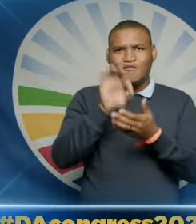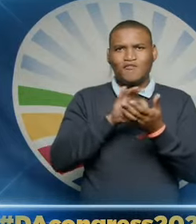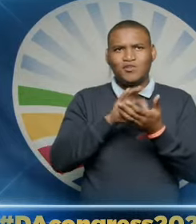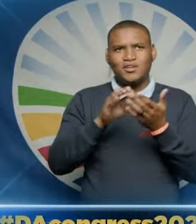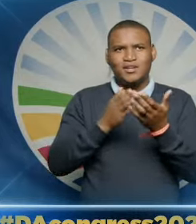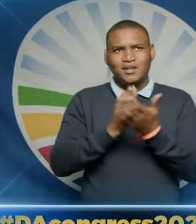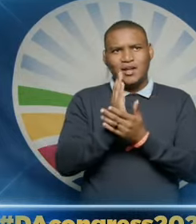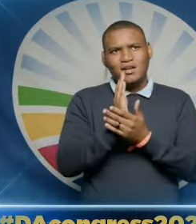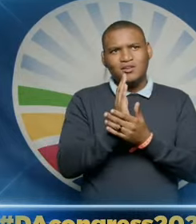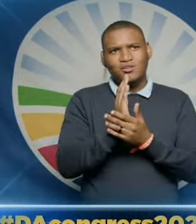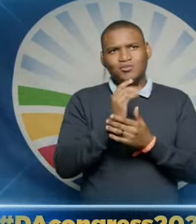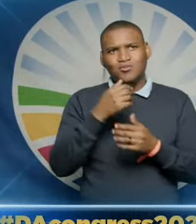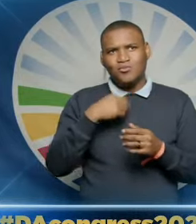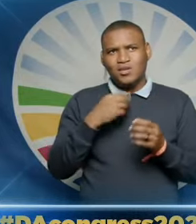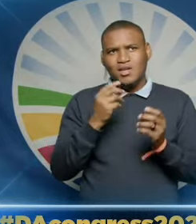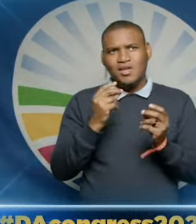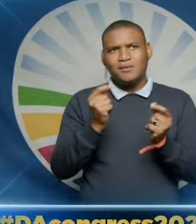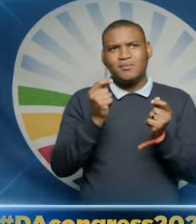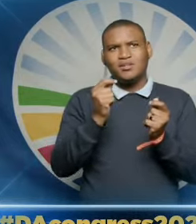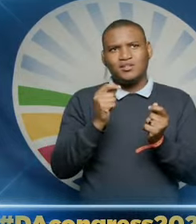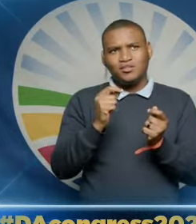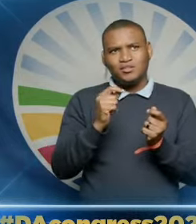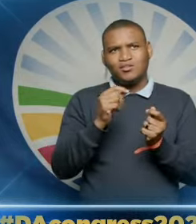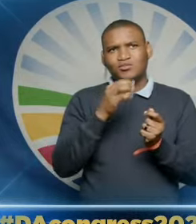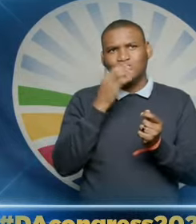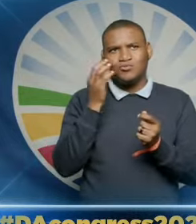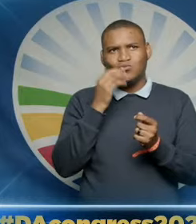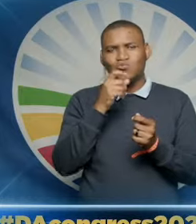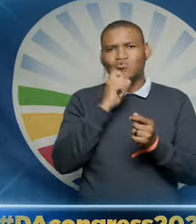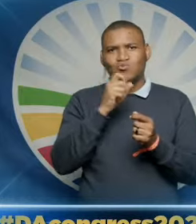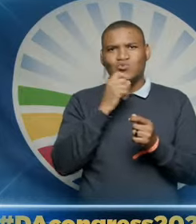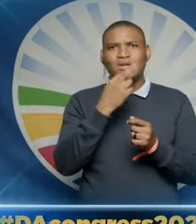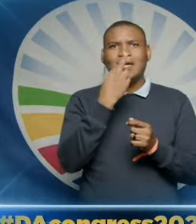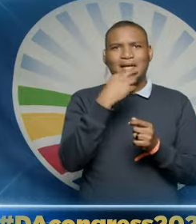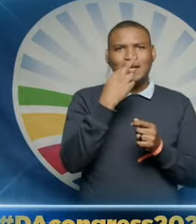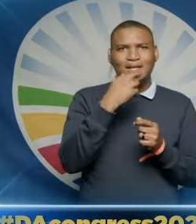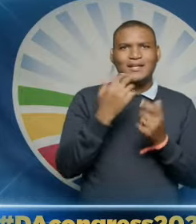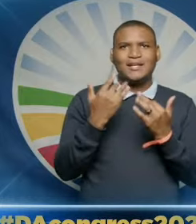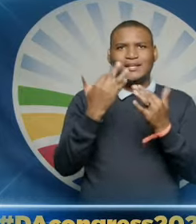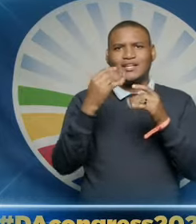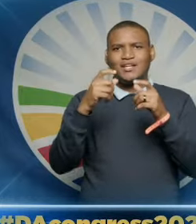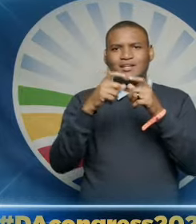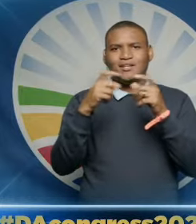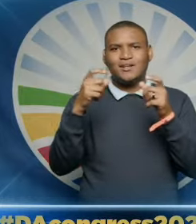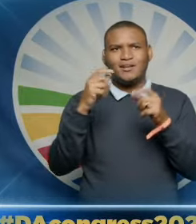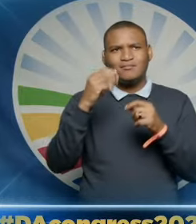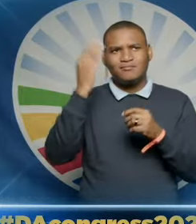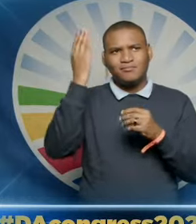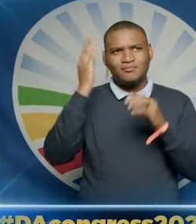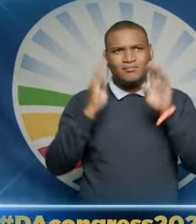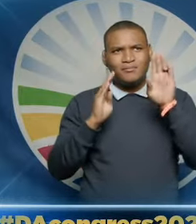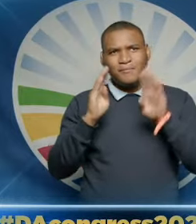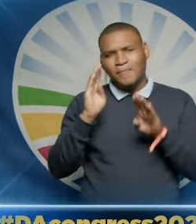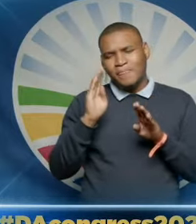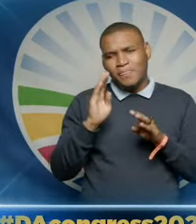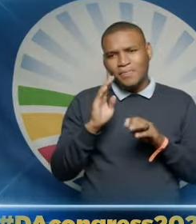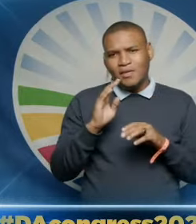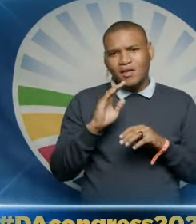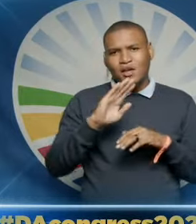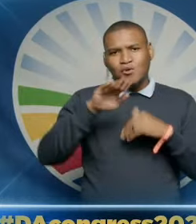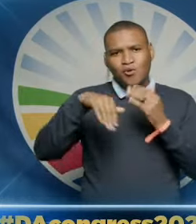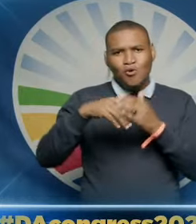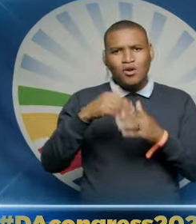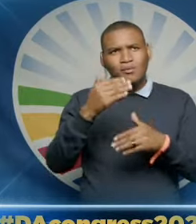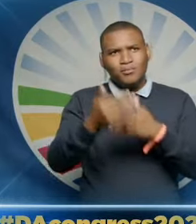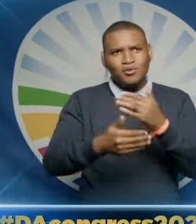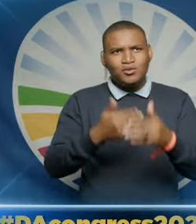we then immediately changed to a system of red and green cards. And that happened literally in a minute, and the whole process